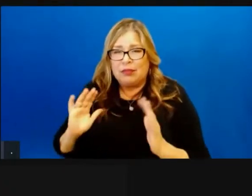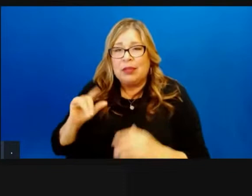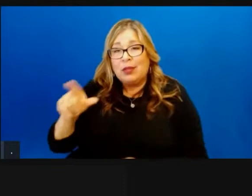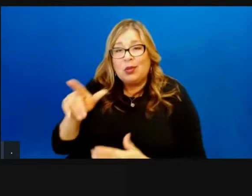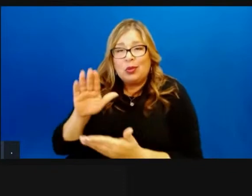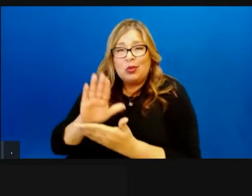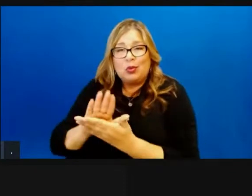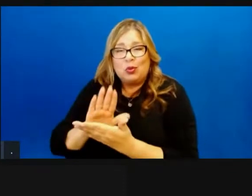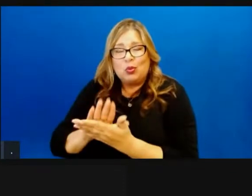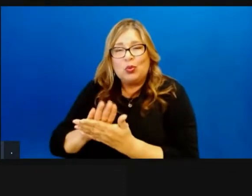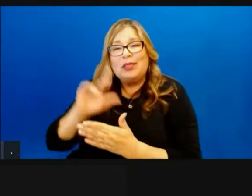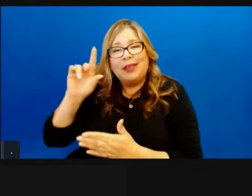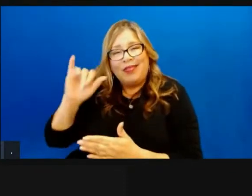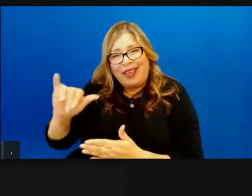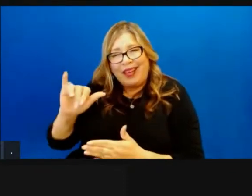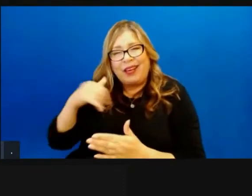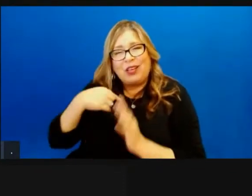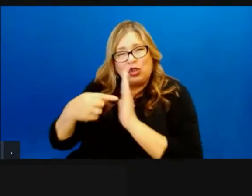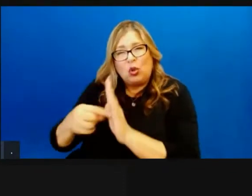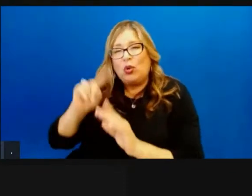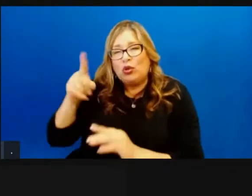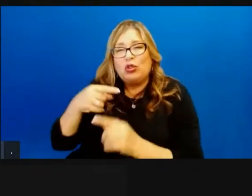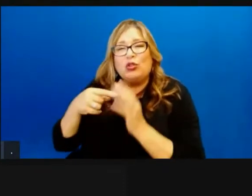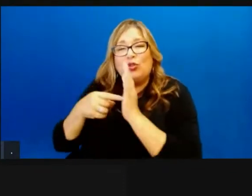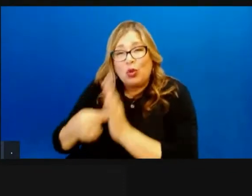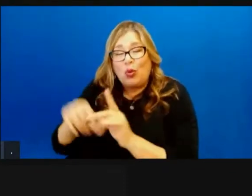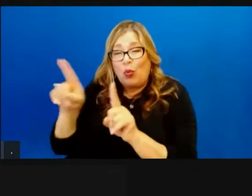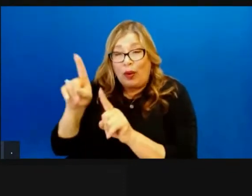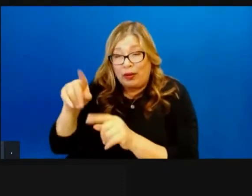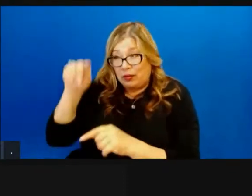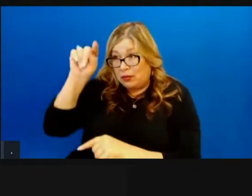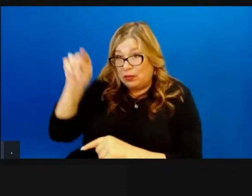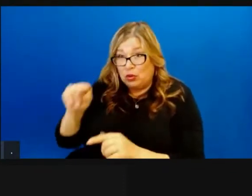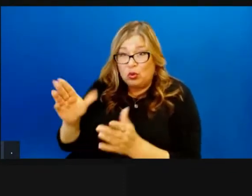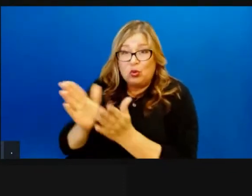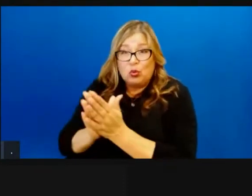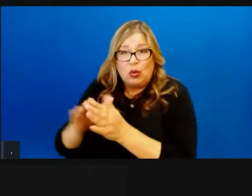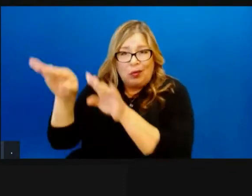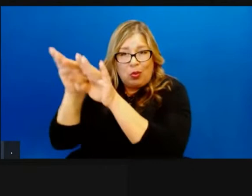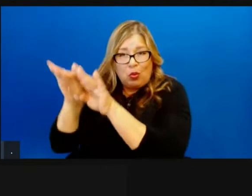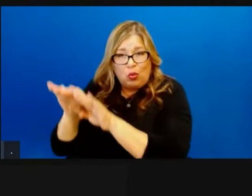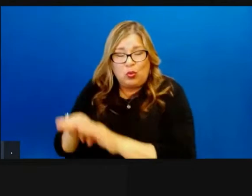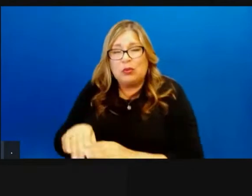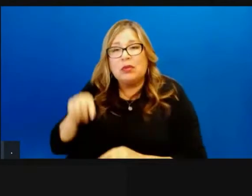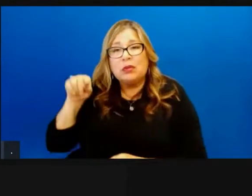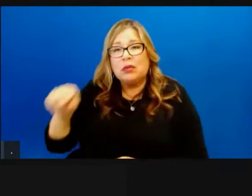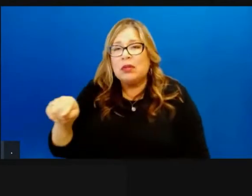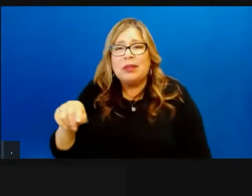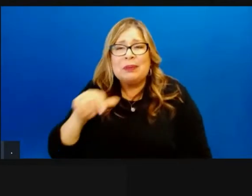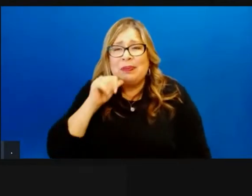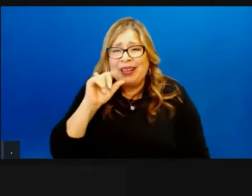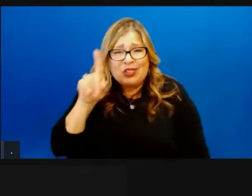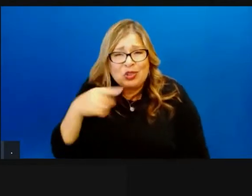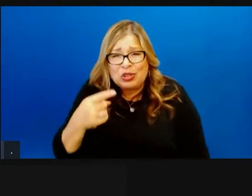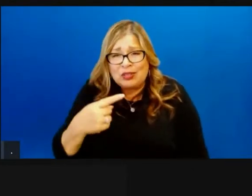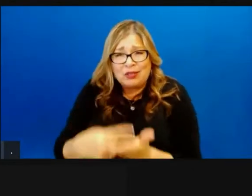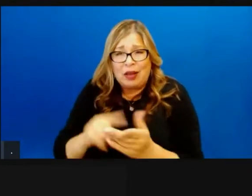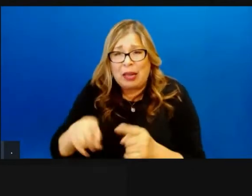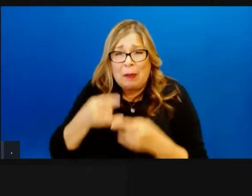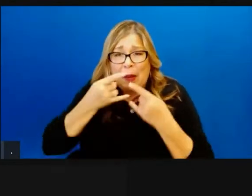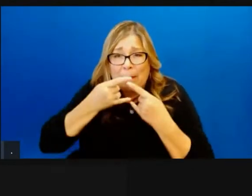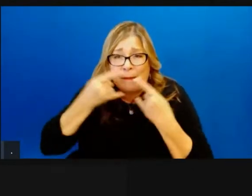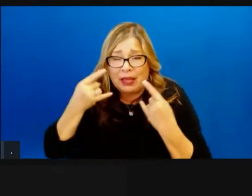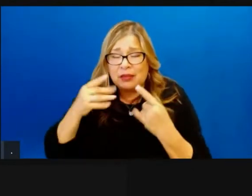And I think the collective approach in California isn't just about masking, it's about so many other things. My entire section